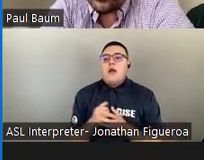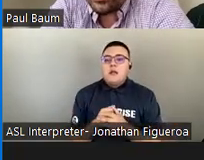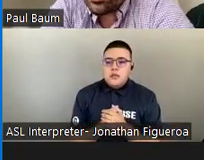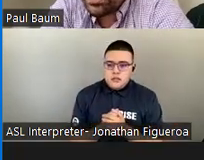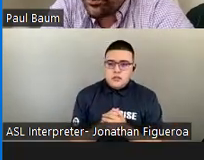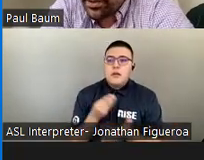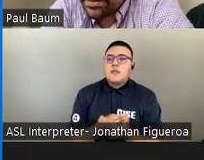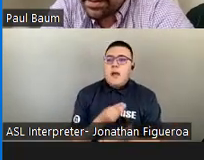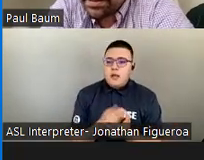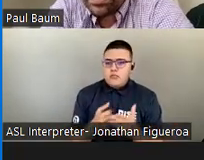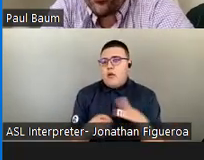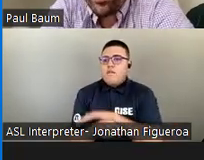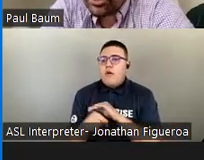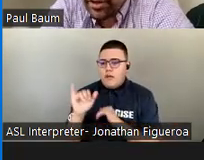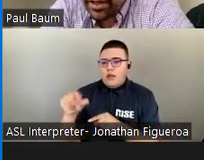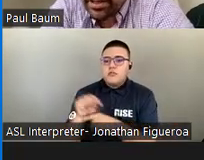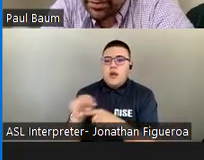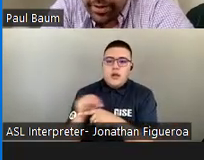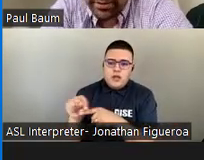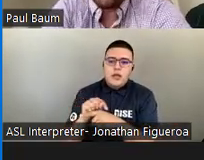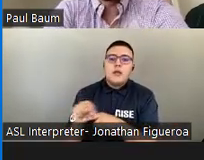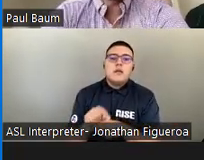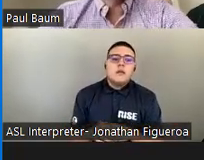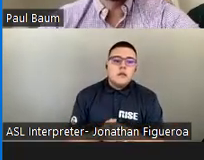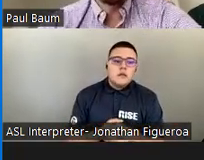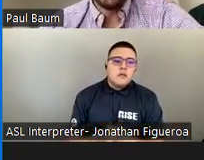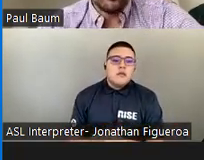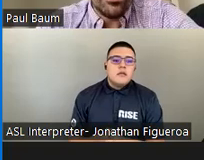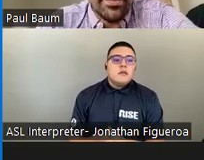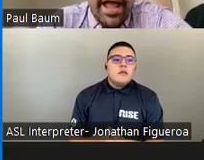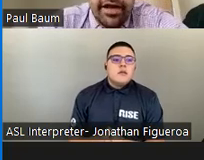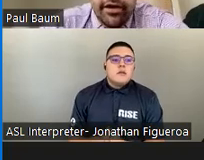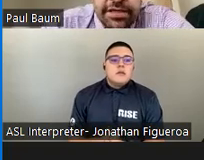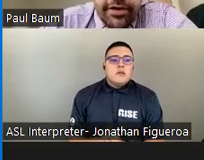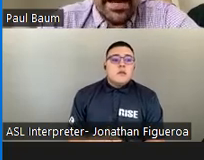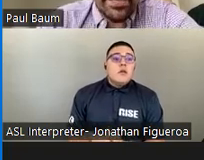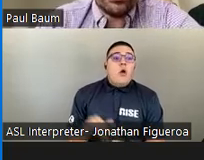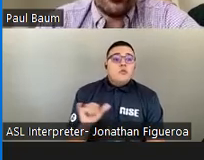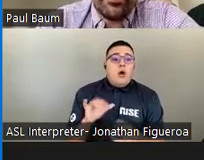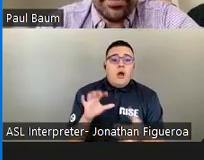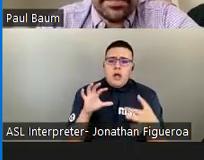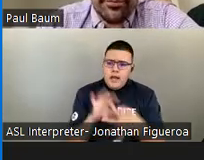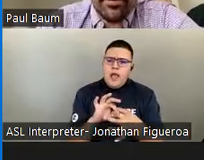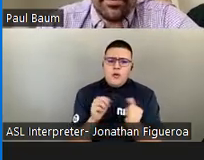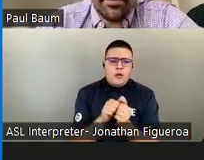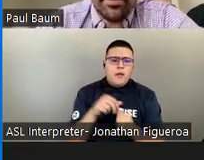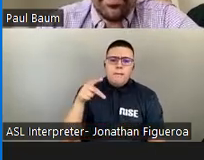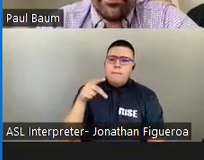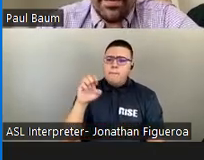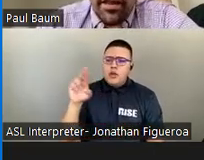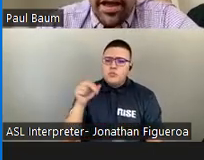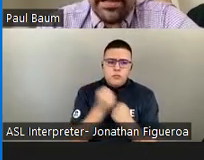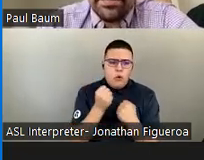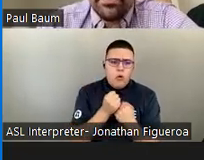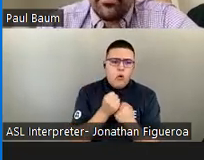assistance, financial support assistance for that training as well. and also connecting to a peer support